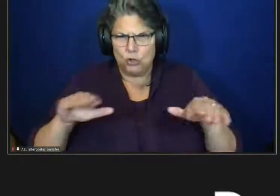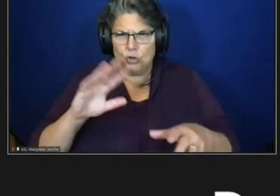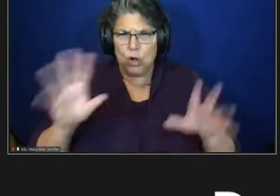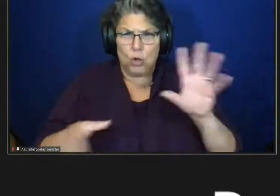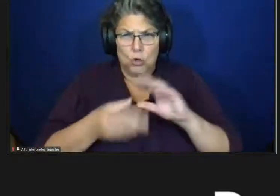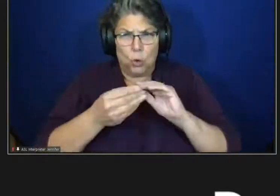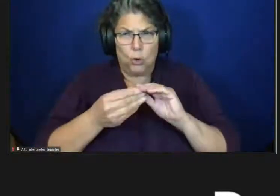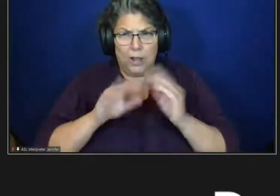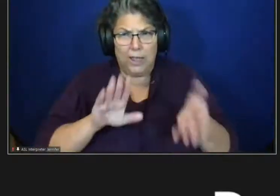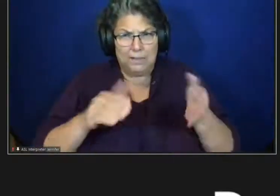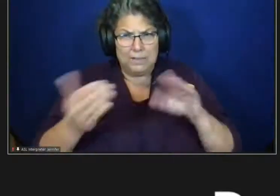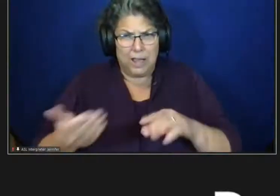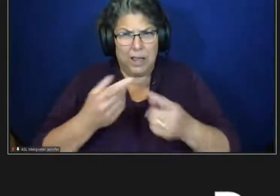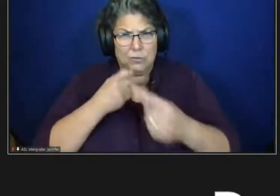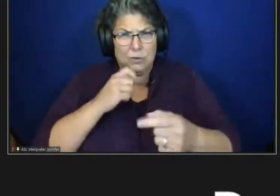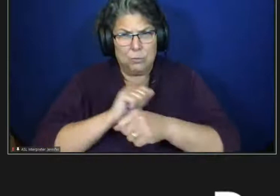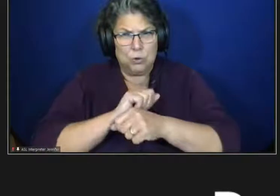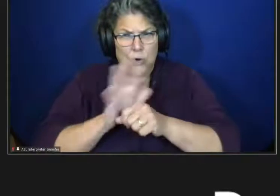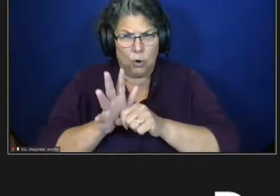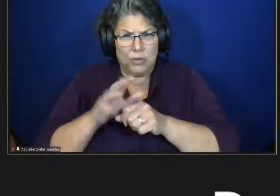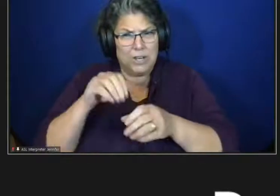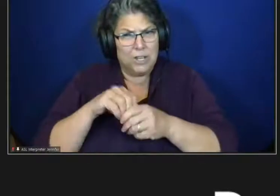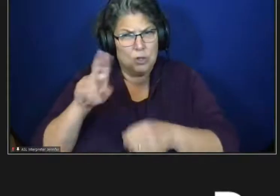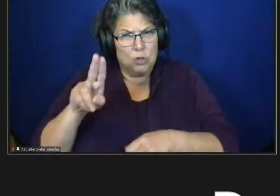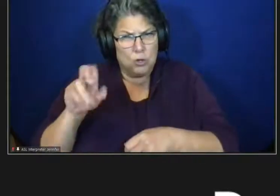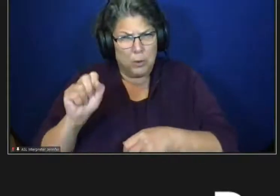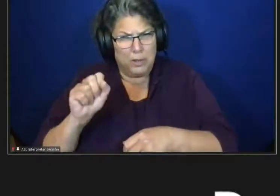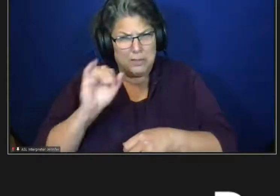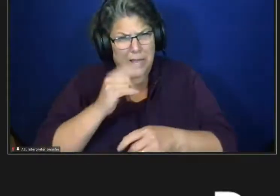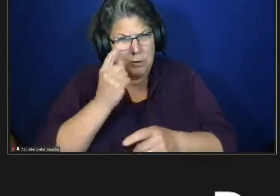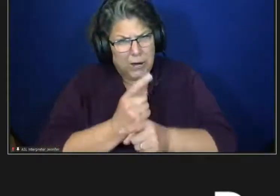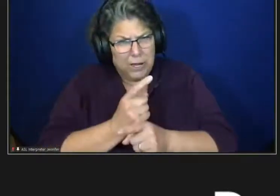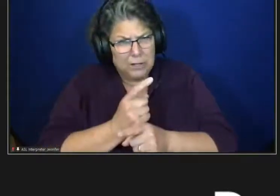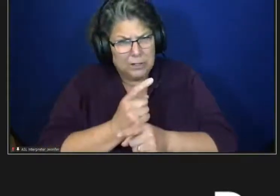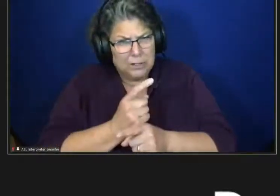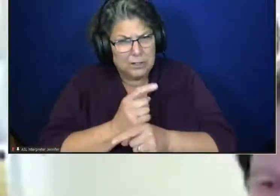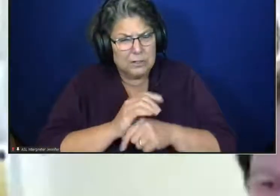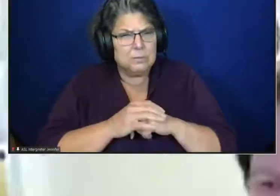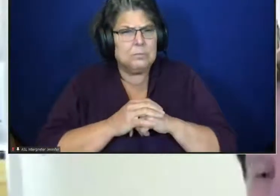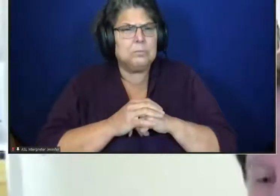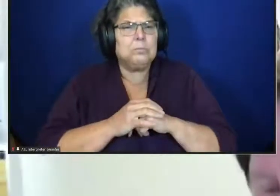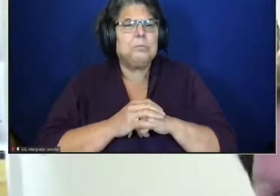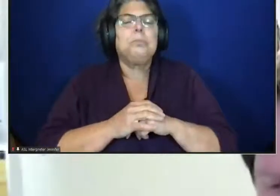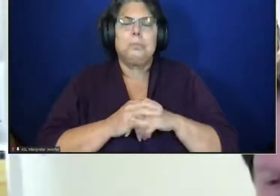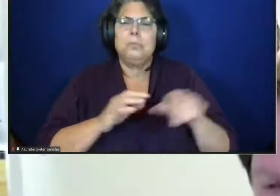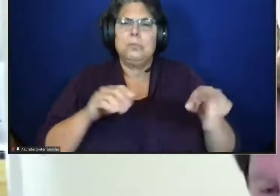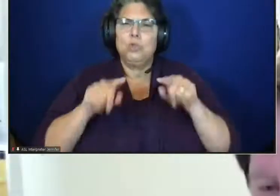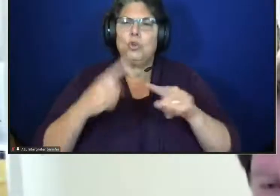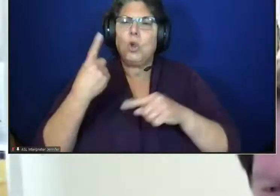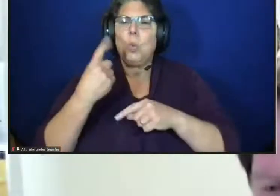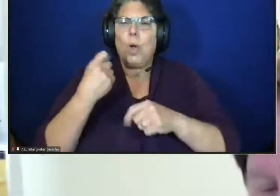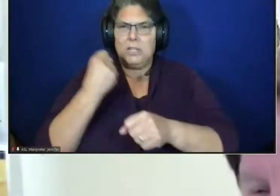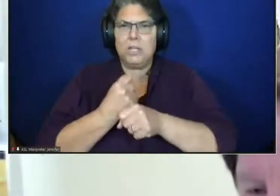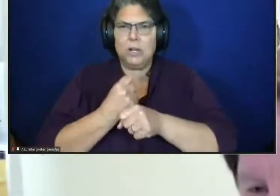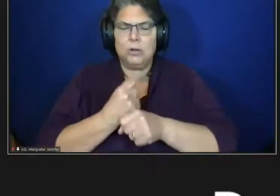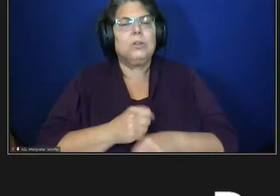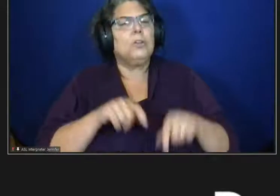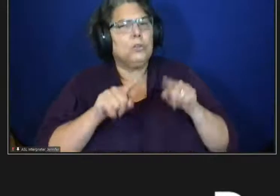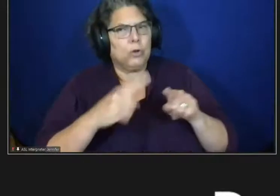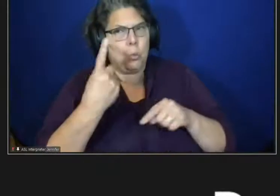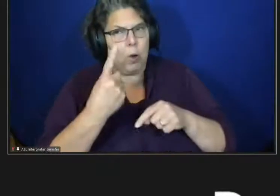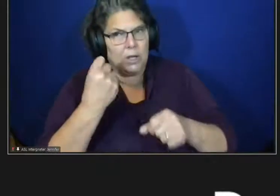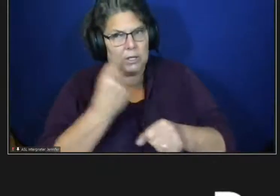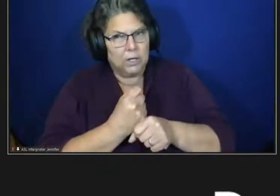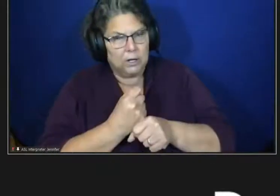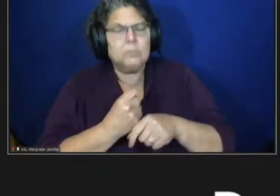have died from COVID-19 in the US. Did I get that right? In 1 year. In 1 year.